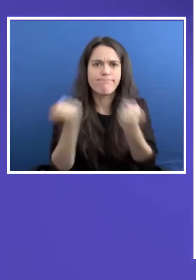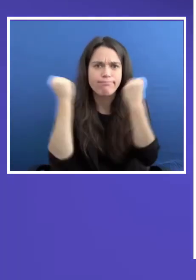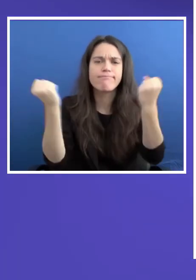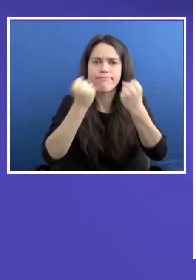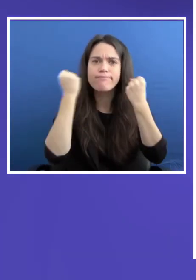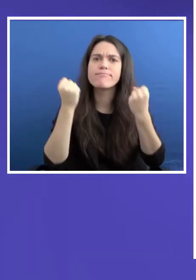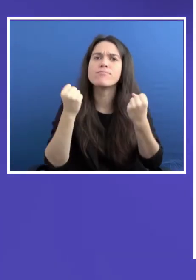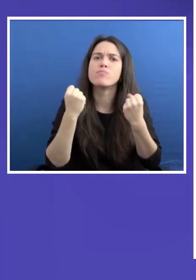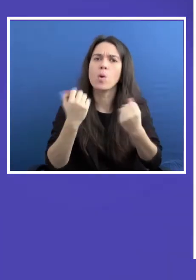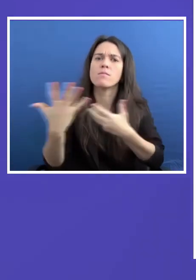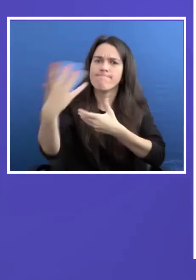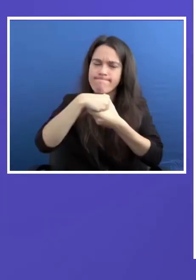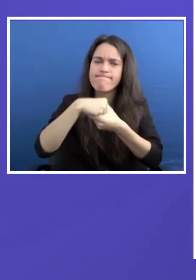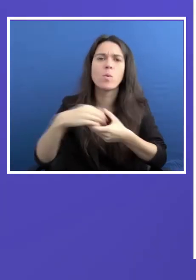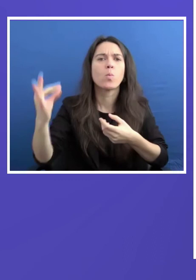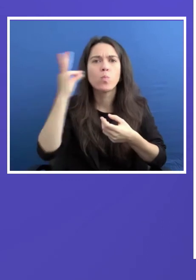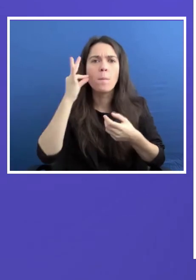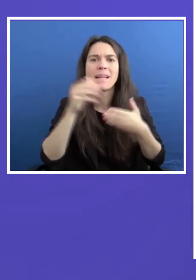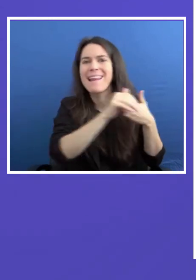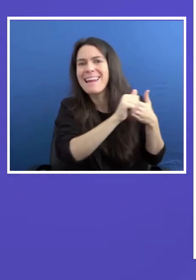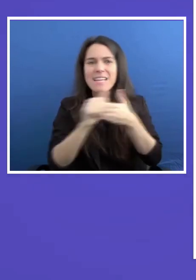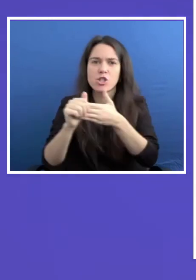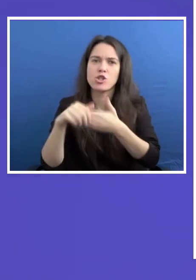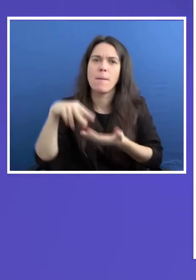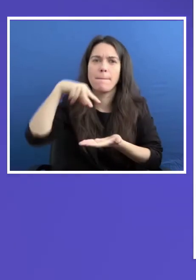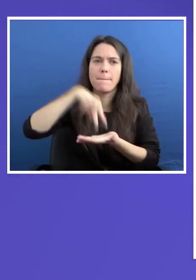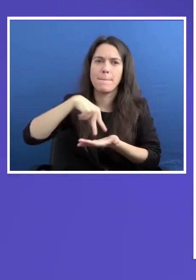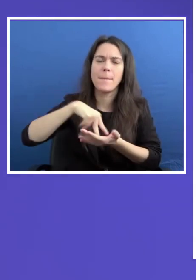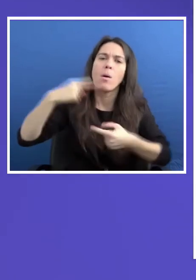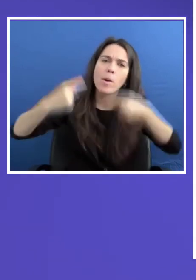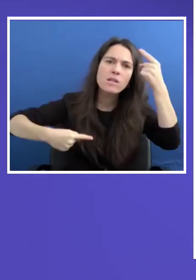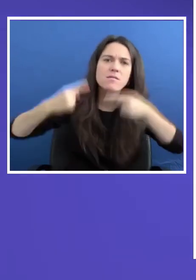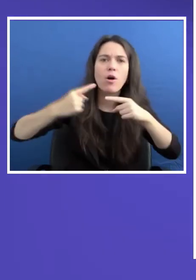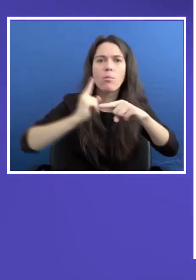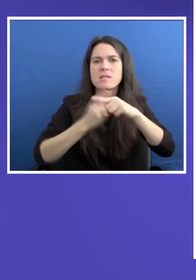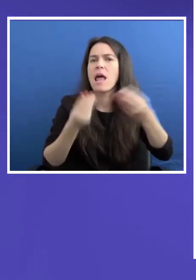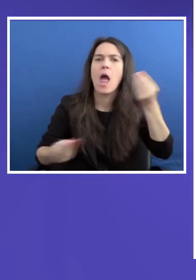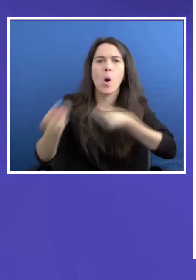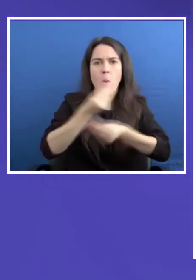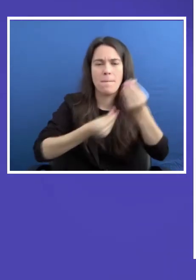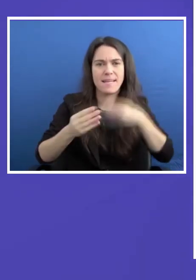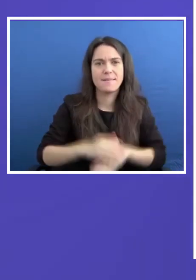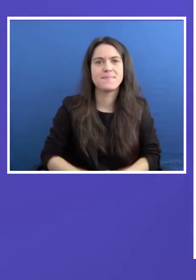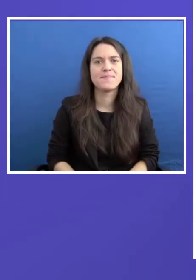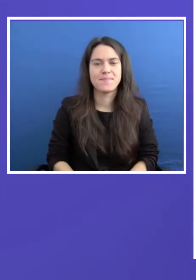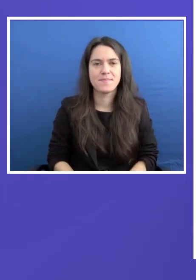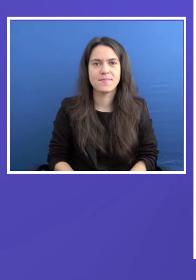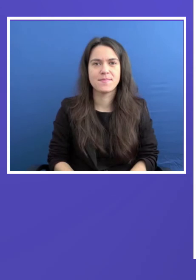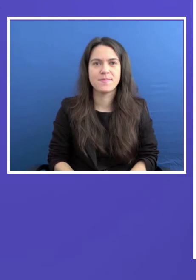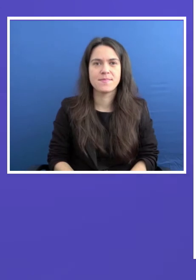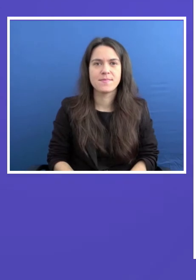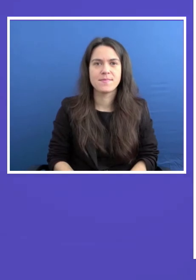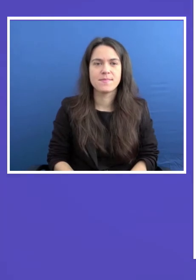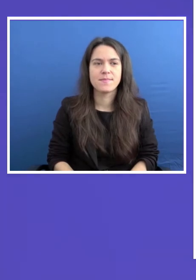in leadership positions in the political and economic sphere. It cannot be satisfying to